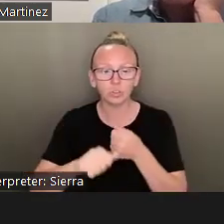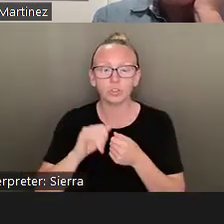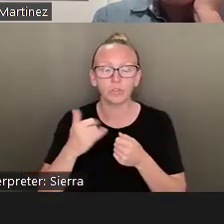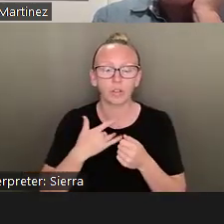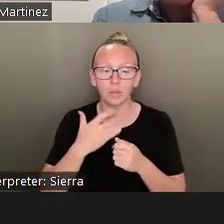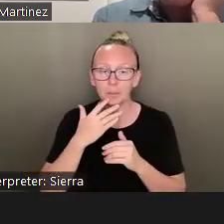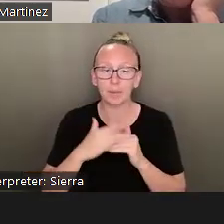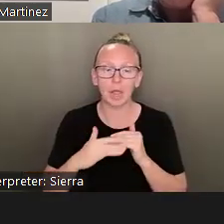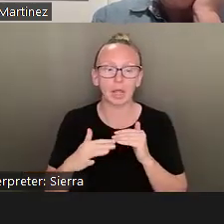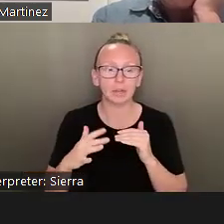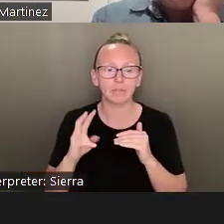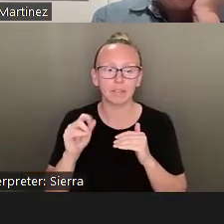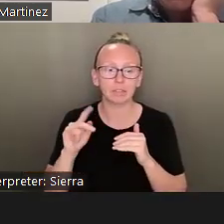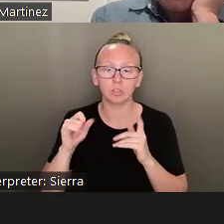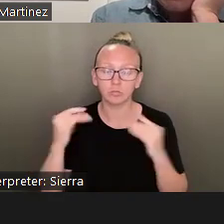love.